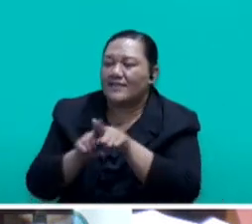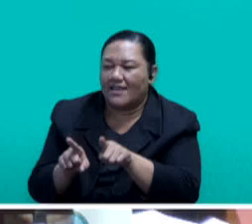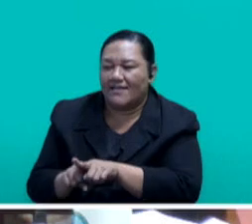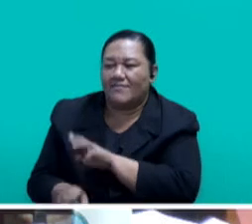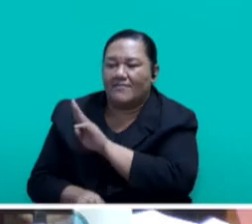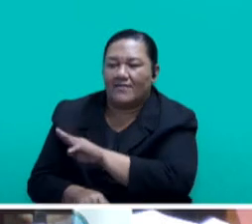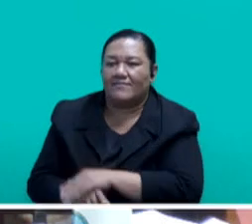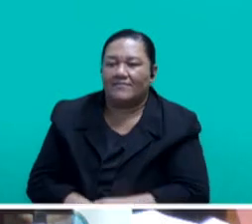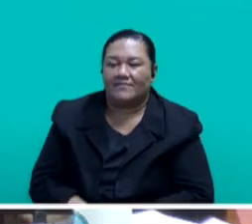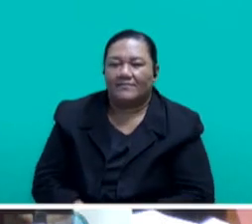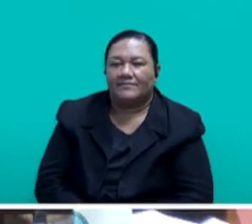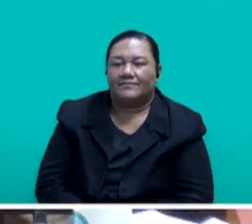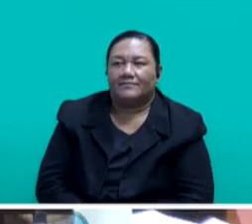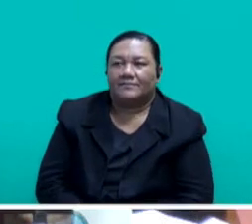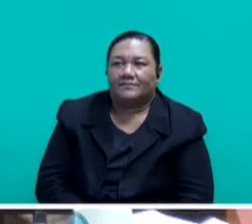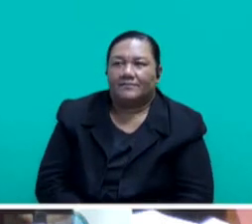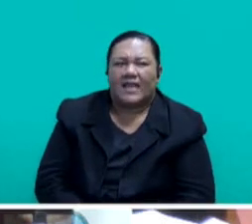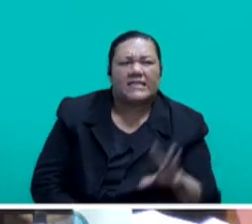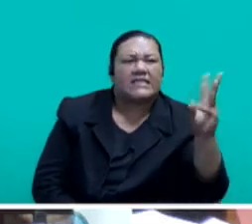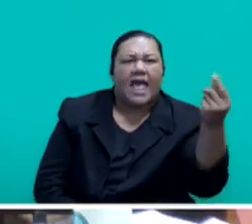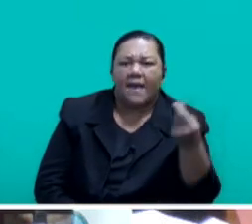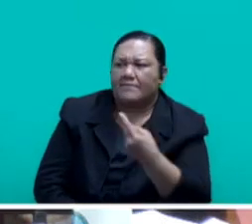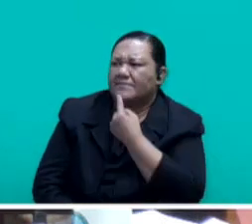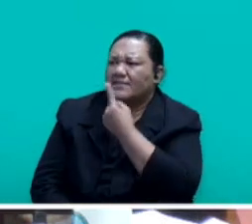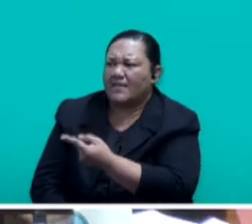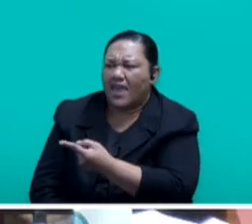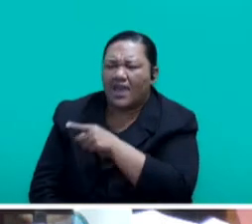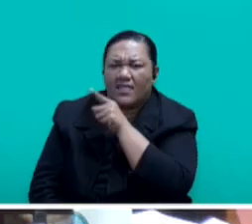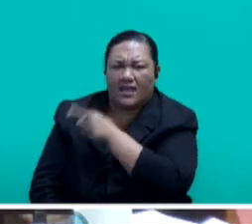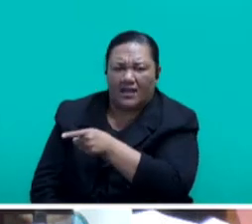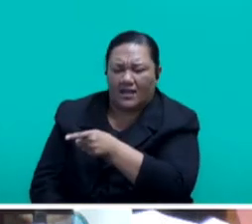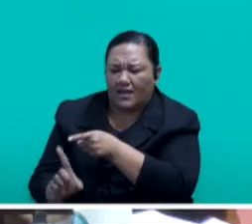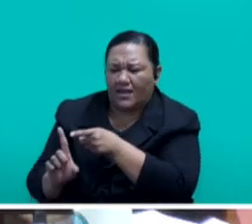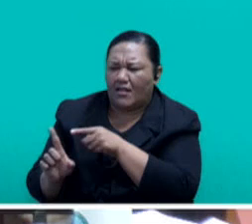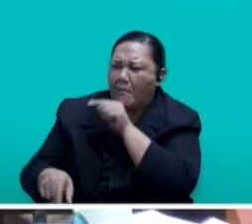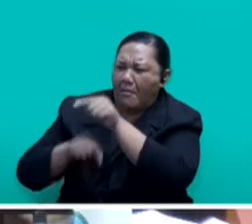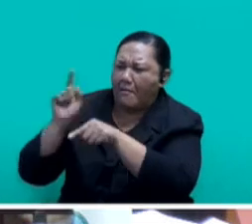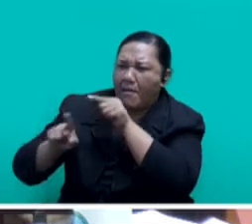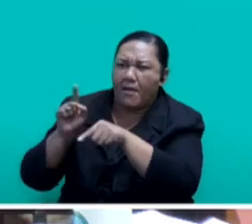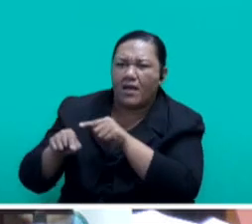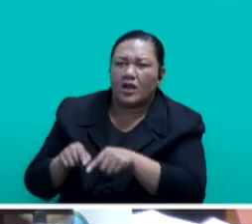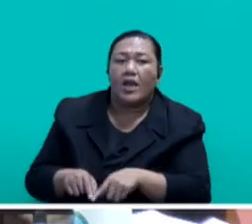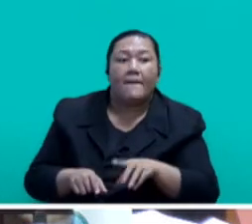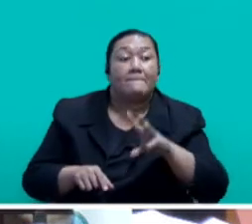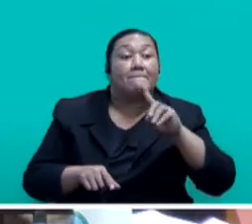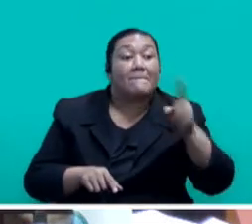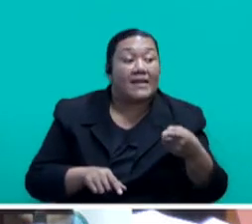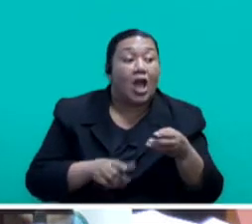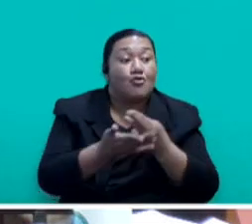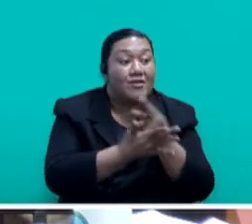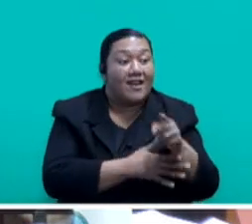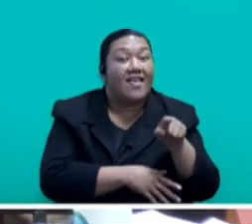He said, well, if that was true of us now, they were spending like druggies. And might